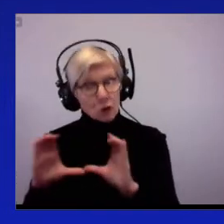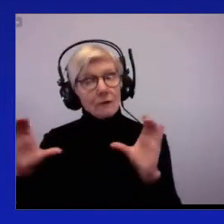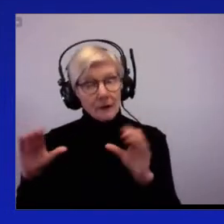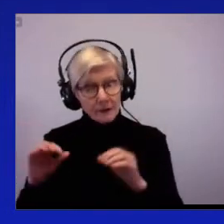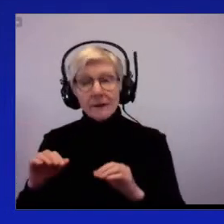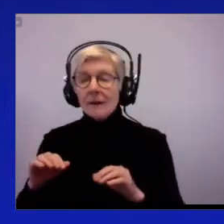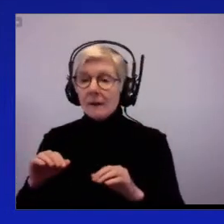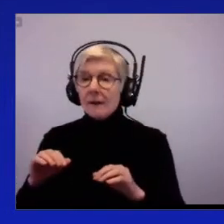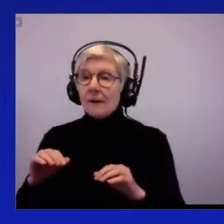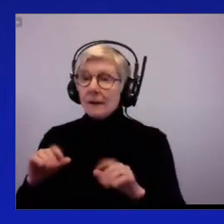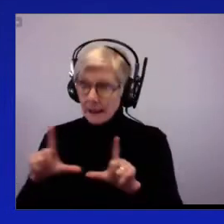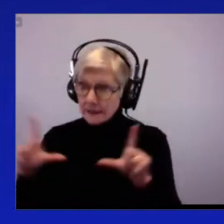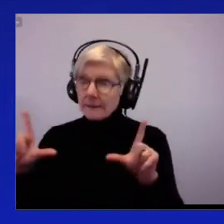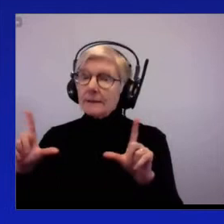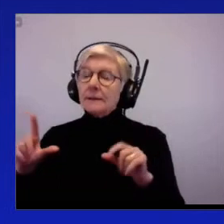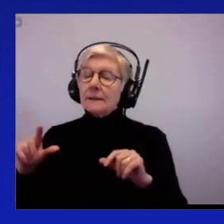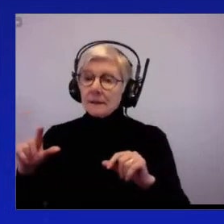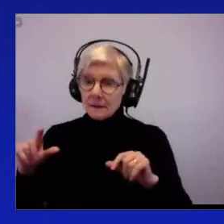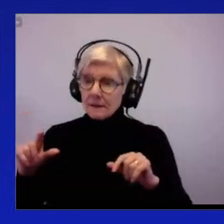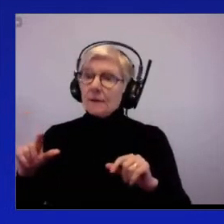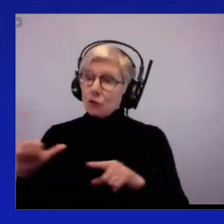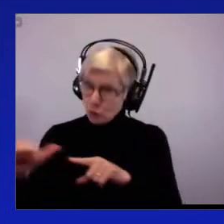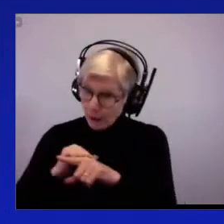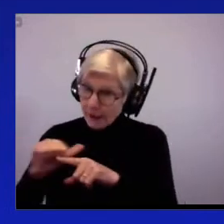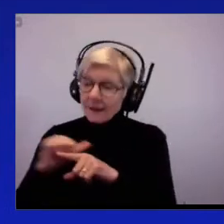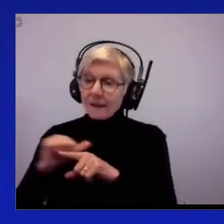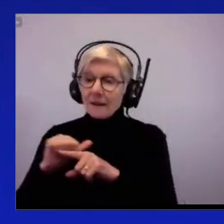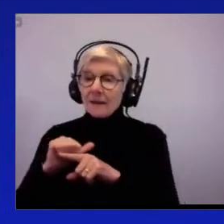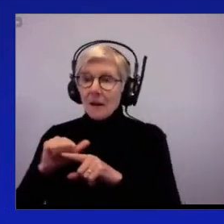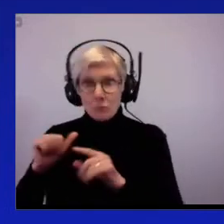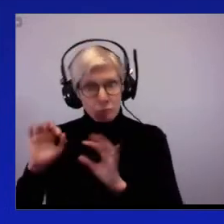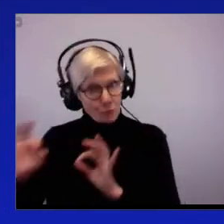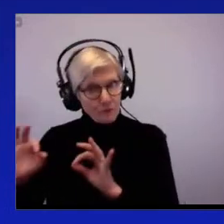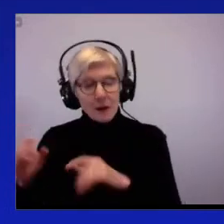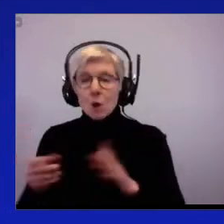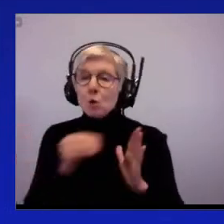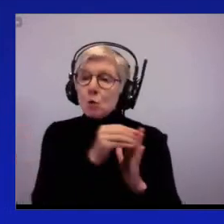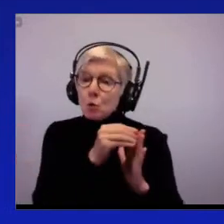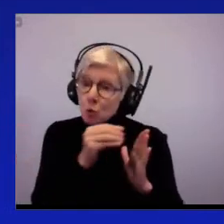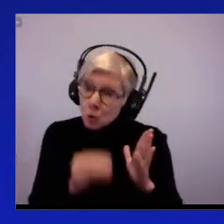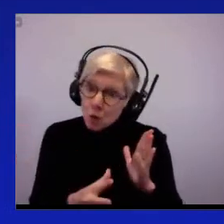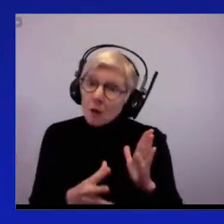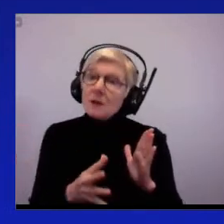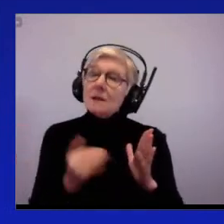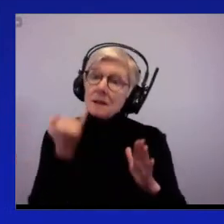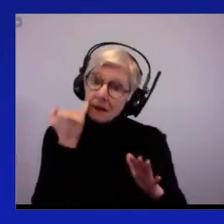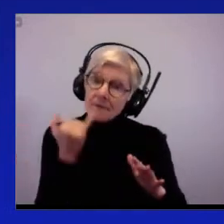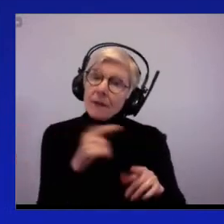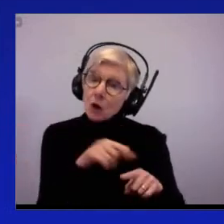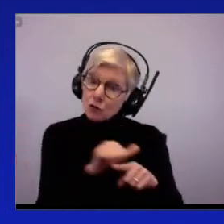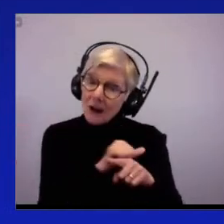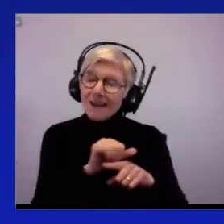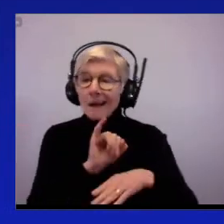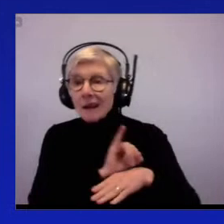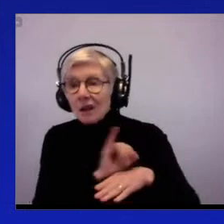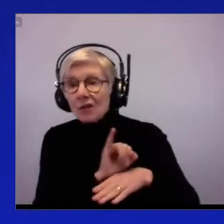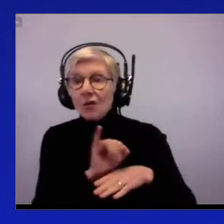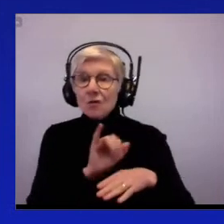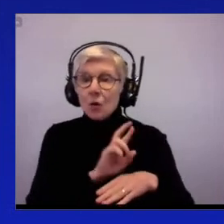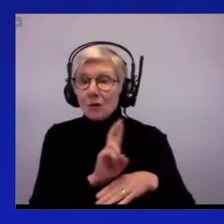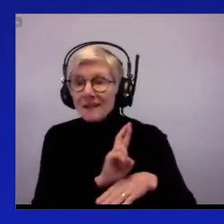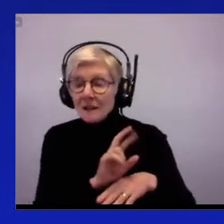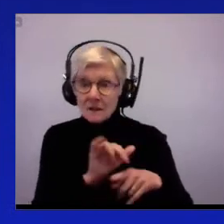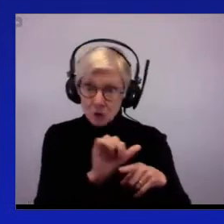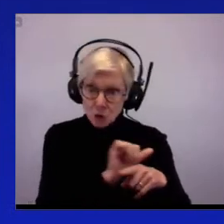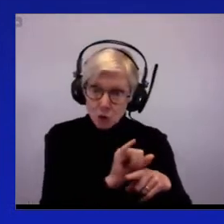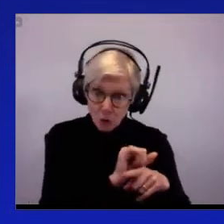a first, before we go to retired or even students. That could be another option too. But I don't know, Dr. Etches,